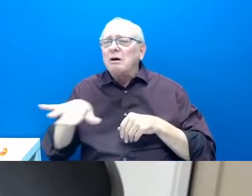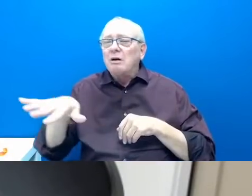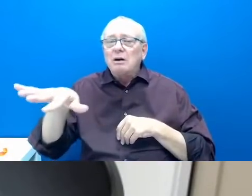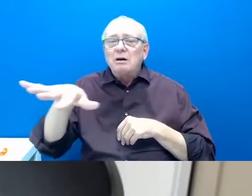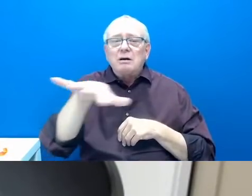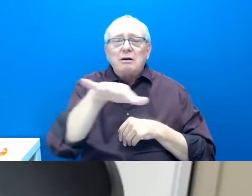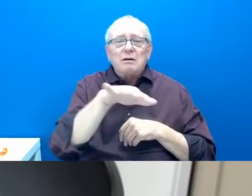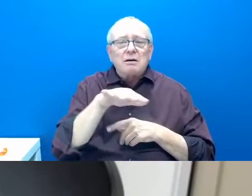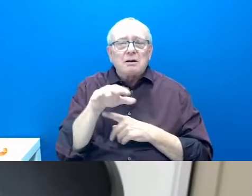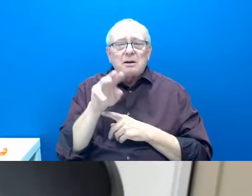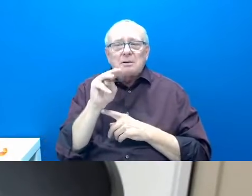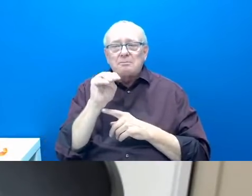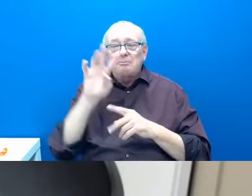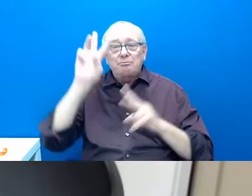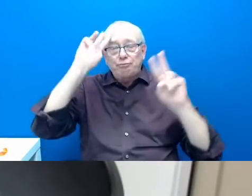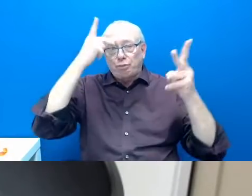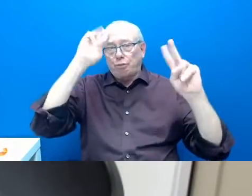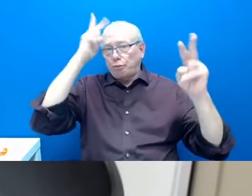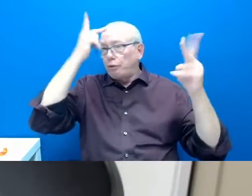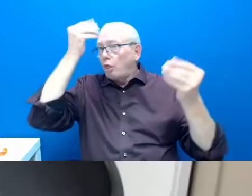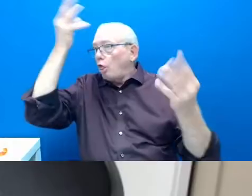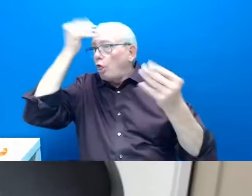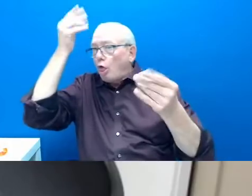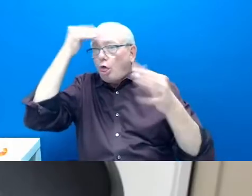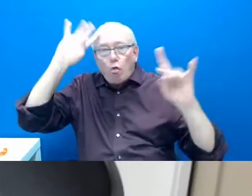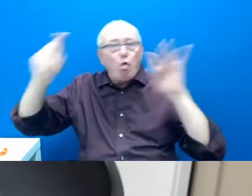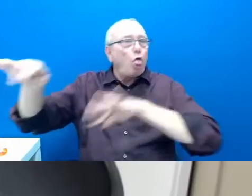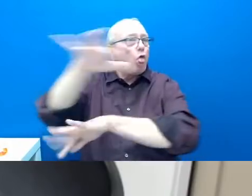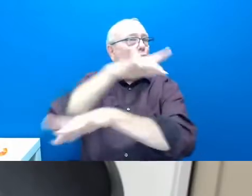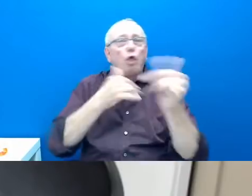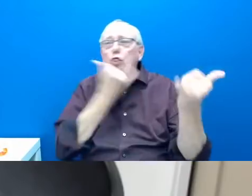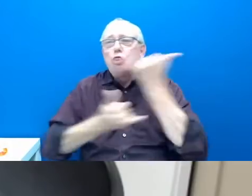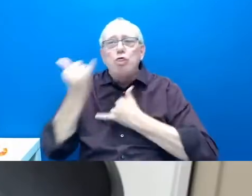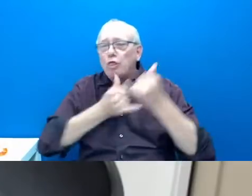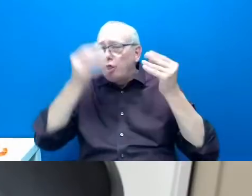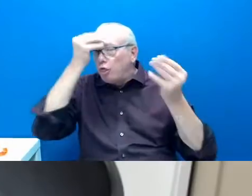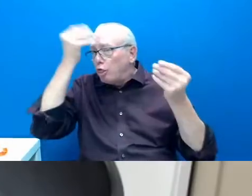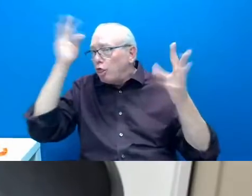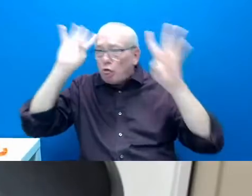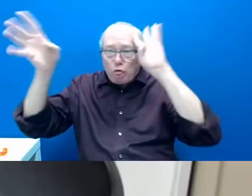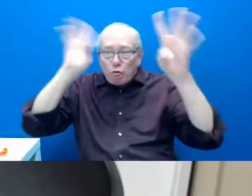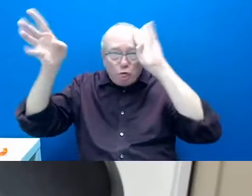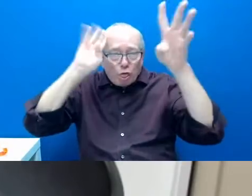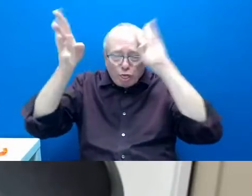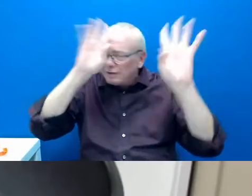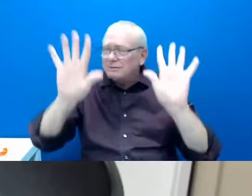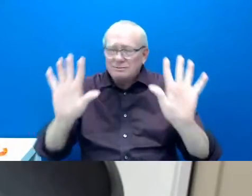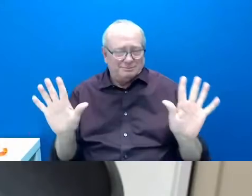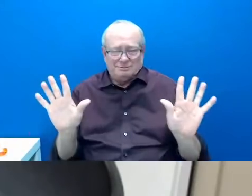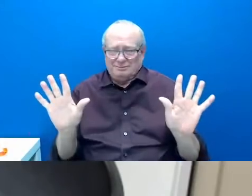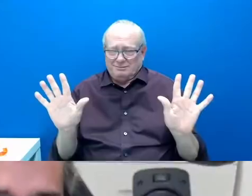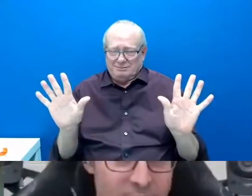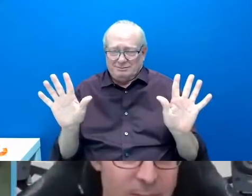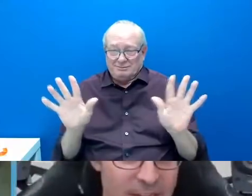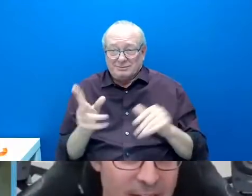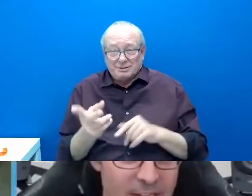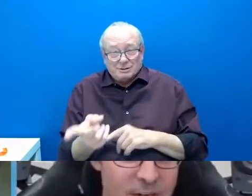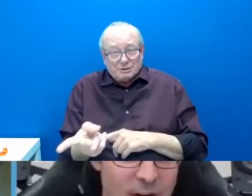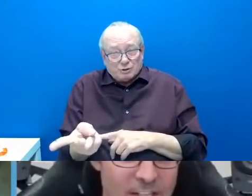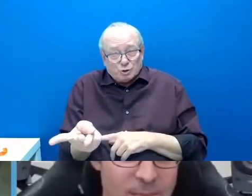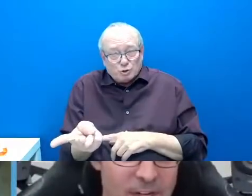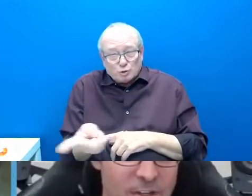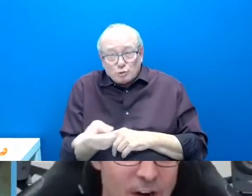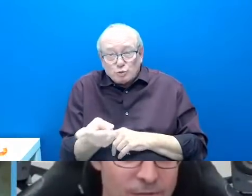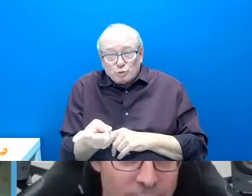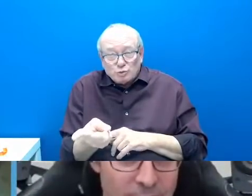there. I think it's really important to understand that that these lovely people are both in this situation because